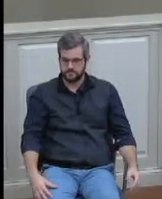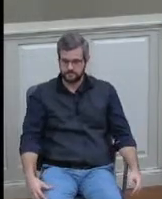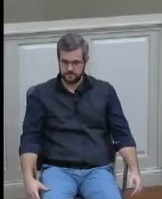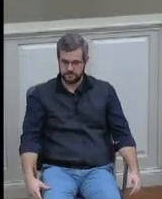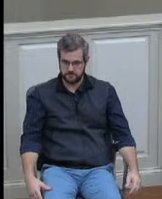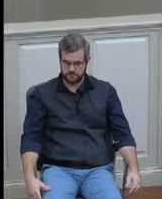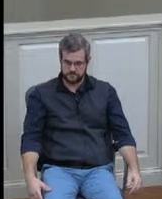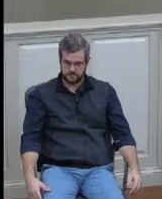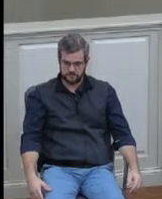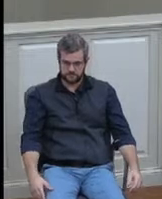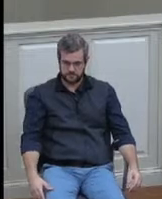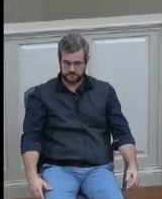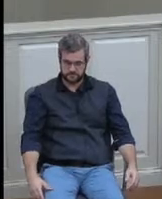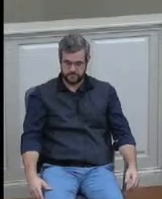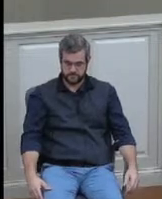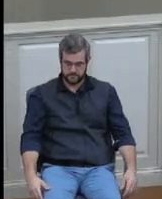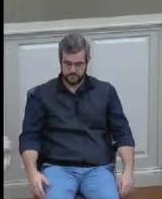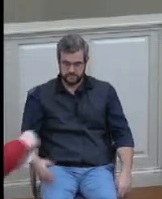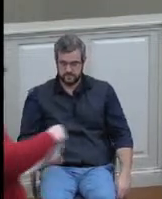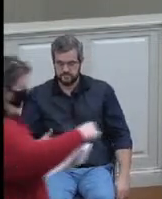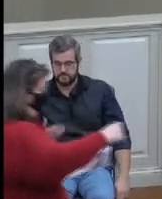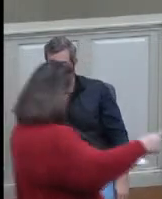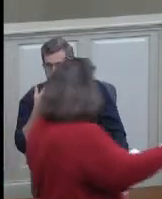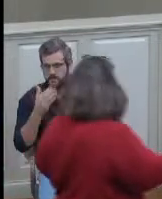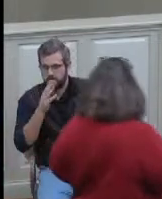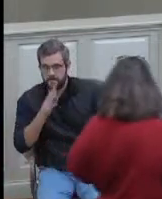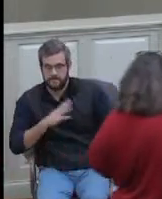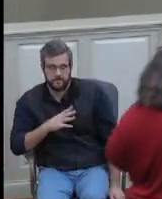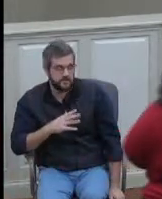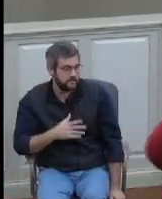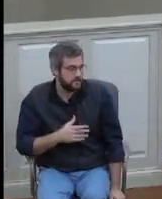Thank you, ma'am. We tried.